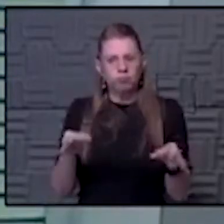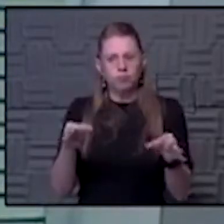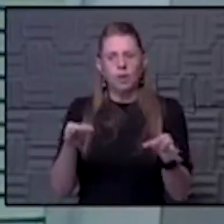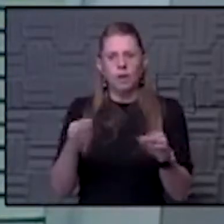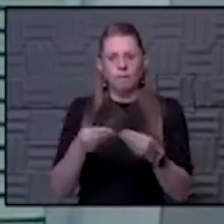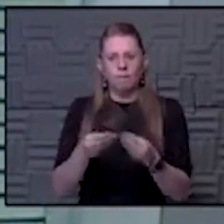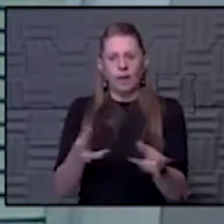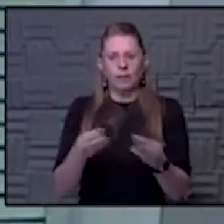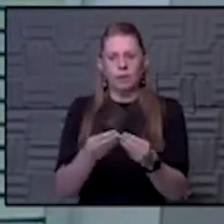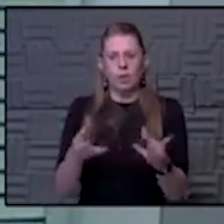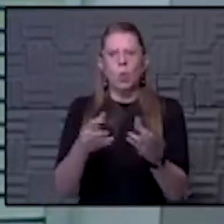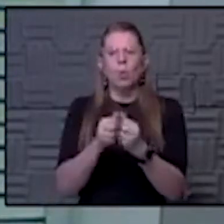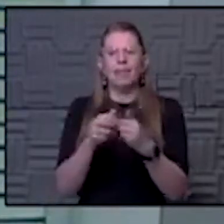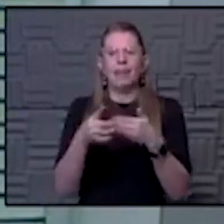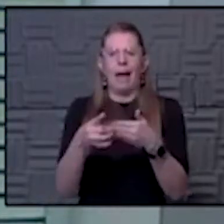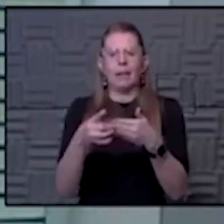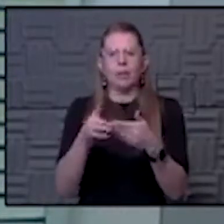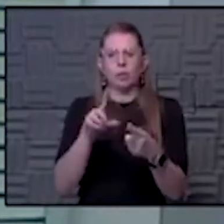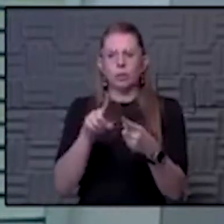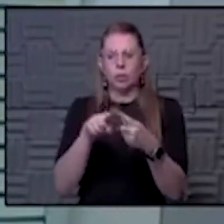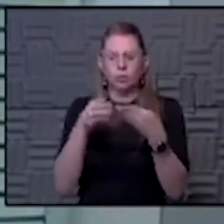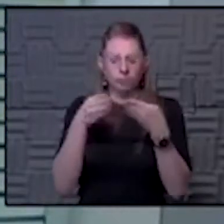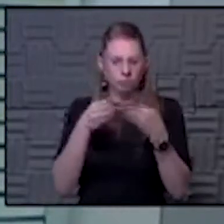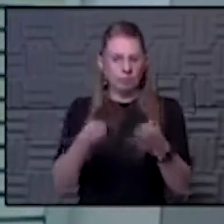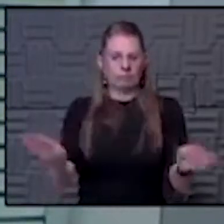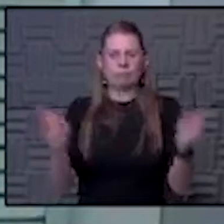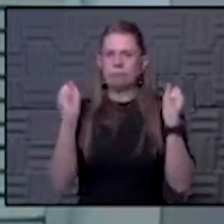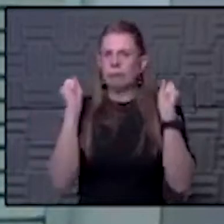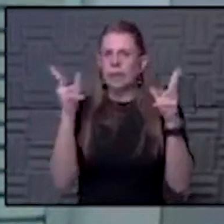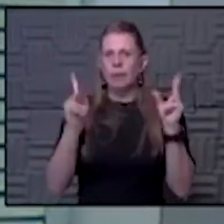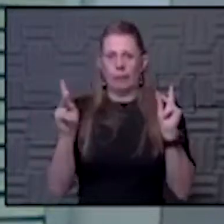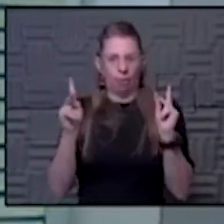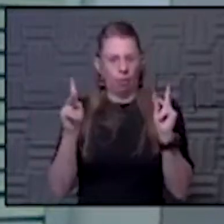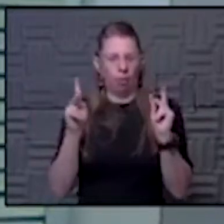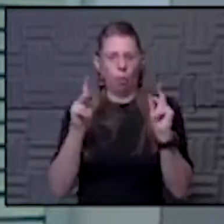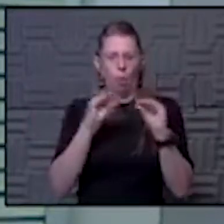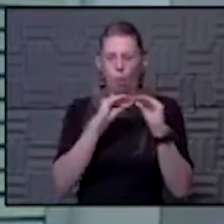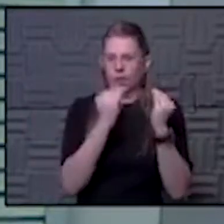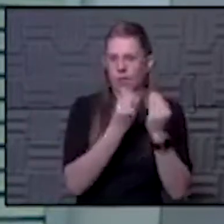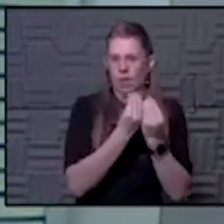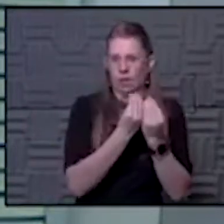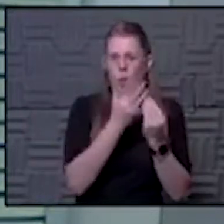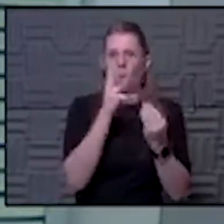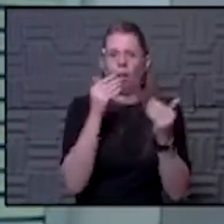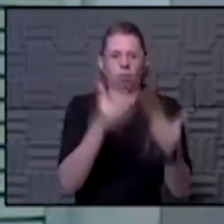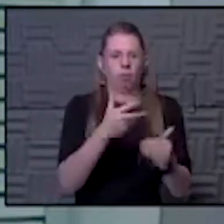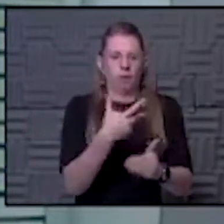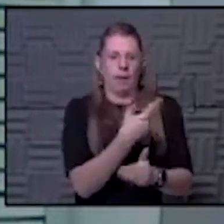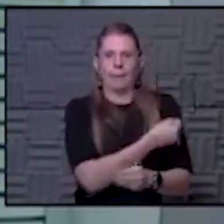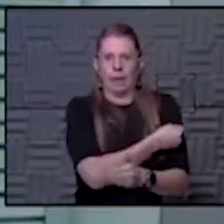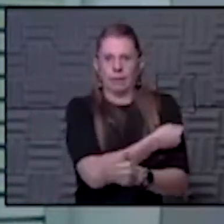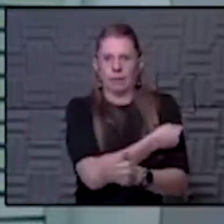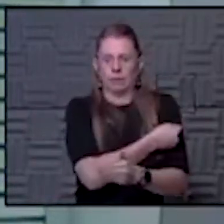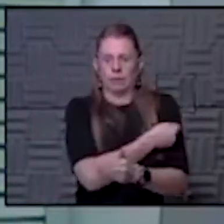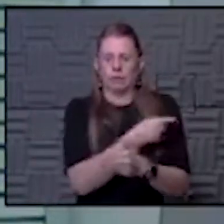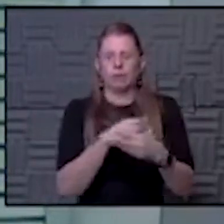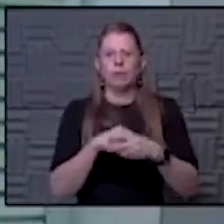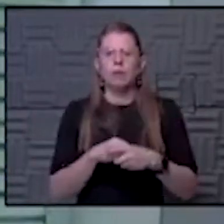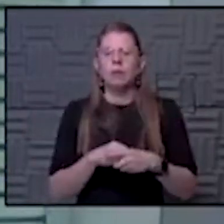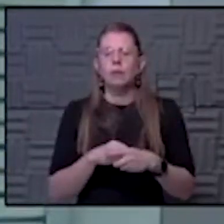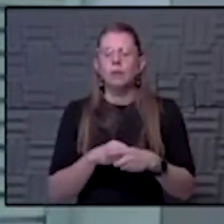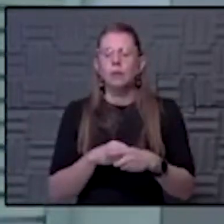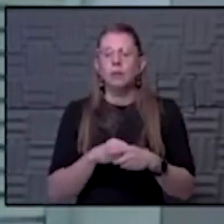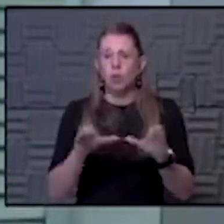vaccine with guidance to as broad of a number of people, of organizations who will immunize. And to do that, I think the